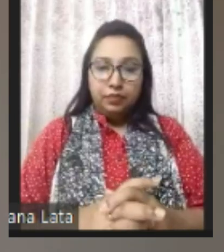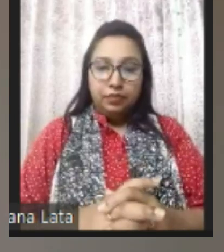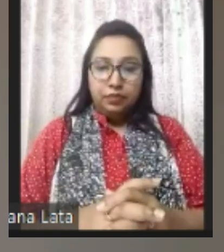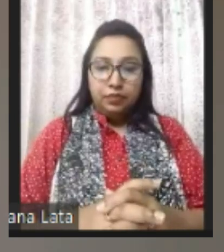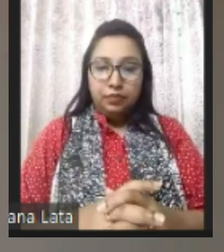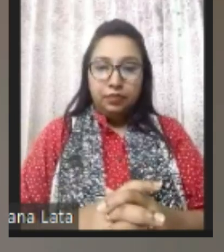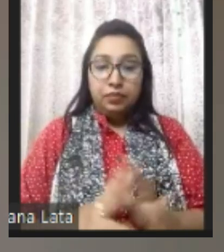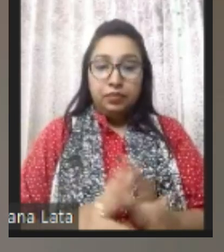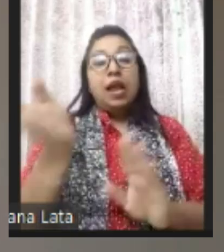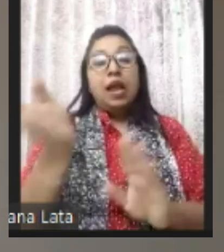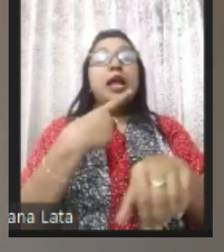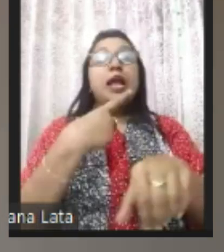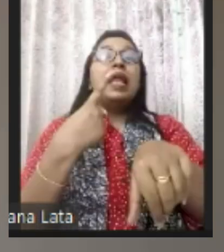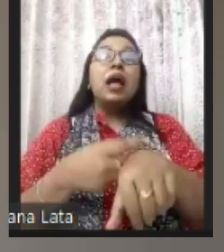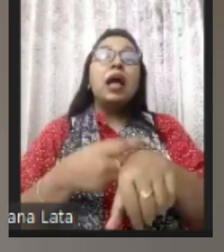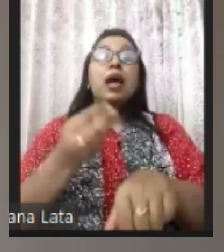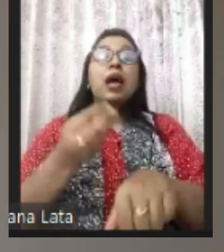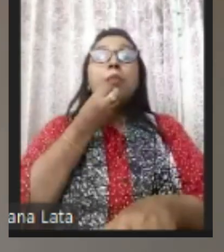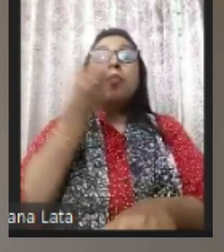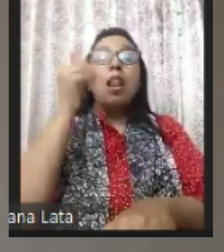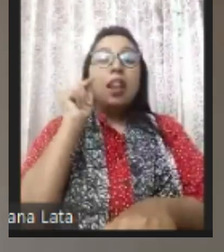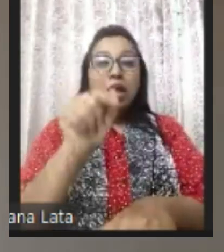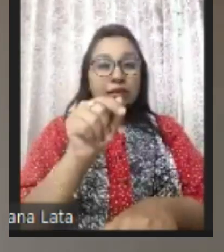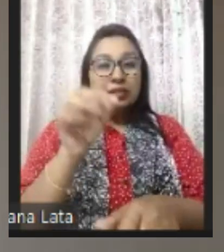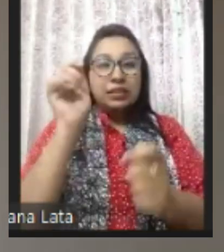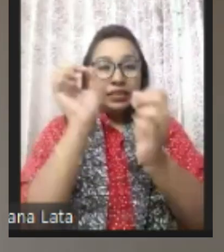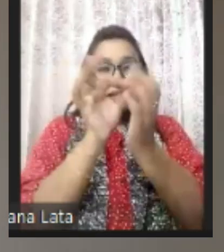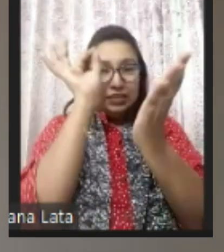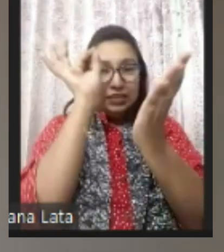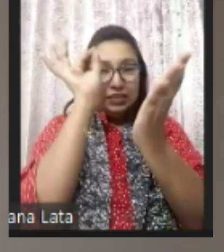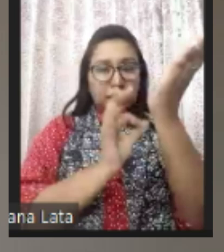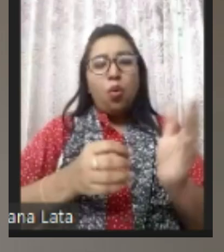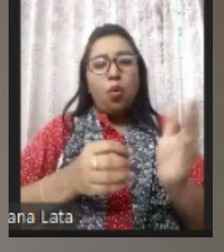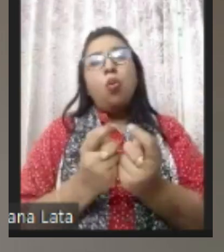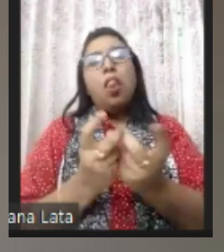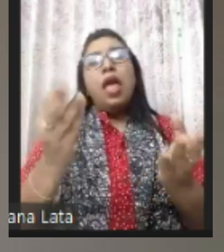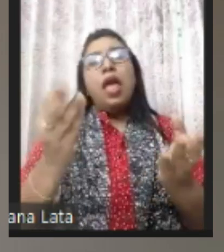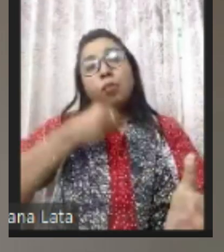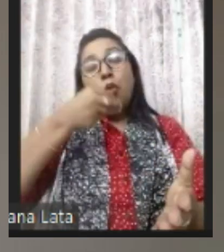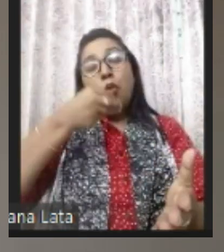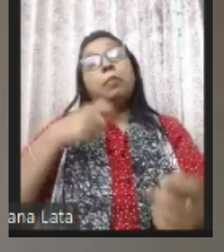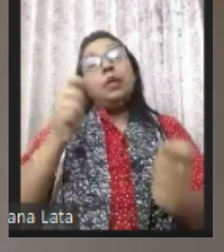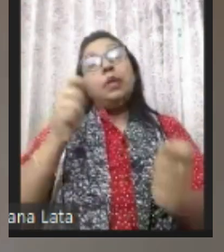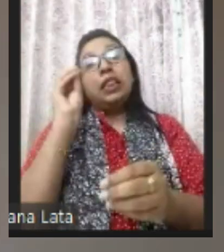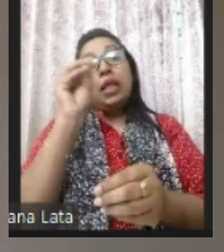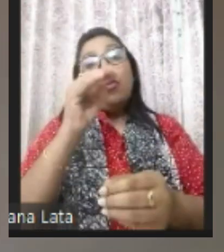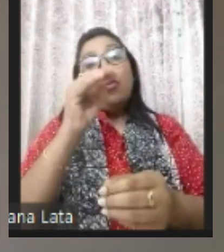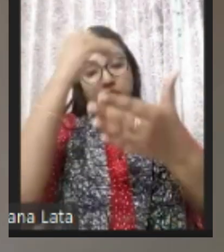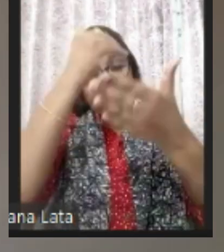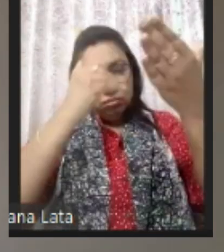is advocating various commitments to making a difference, to